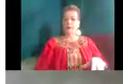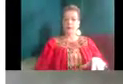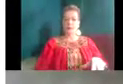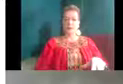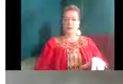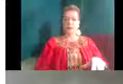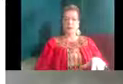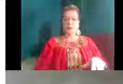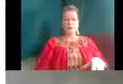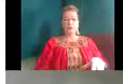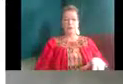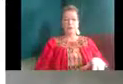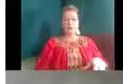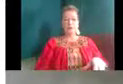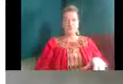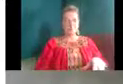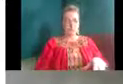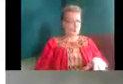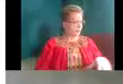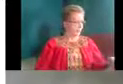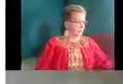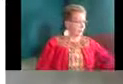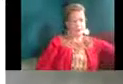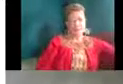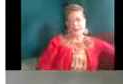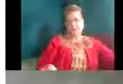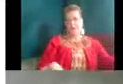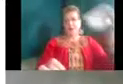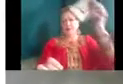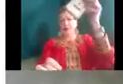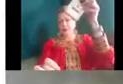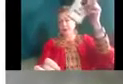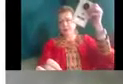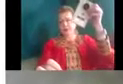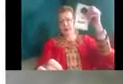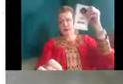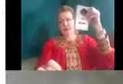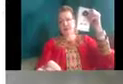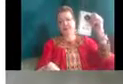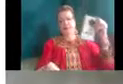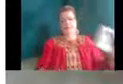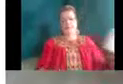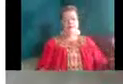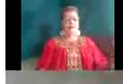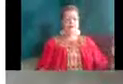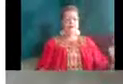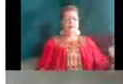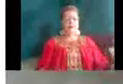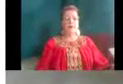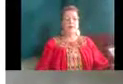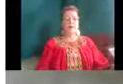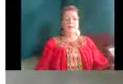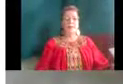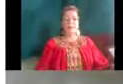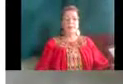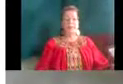baby monitors so you put the monitor next to the bell here or the alarm and then wherever